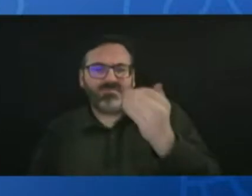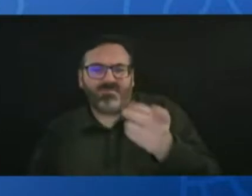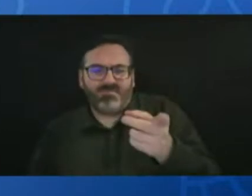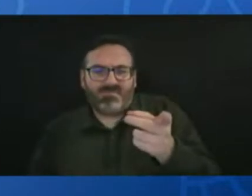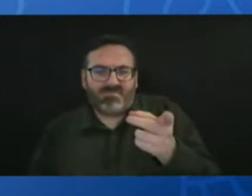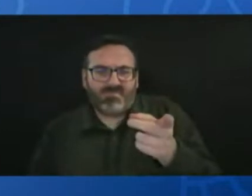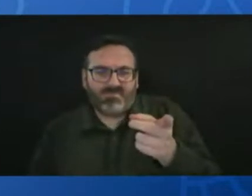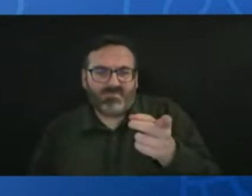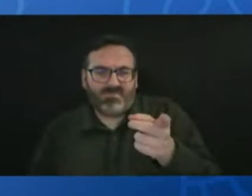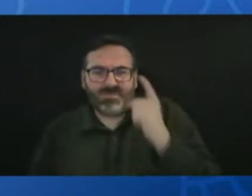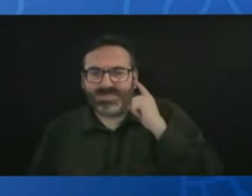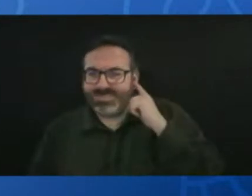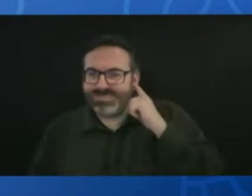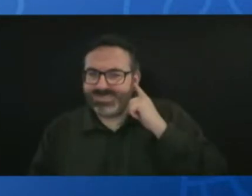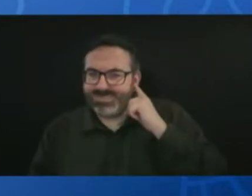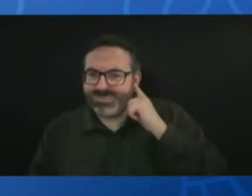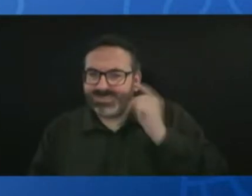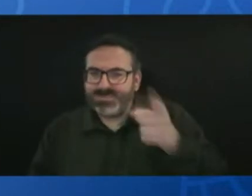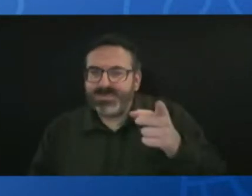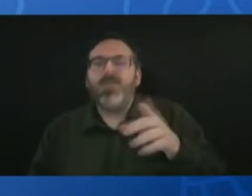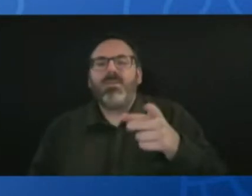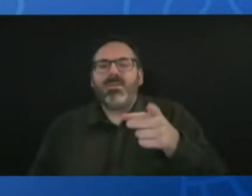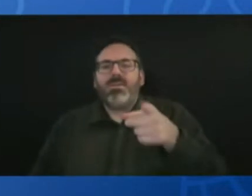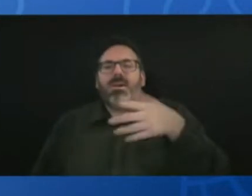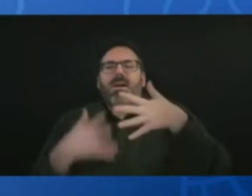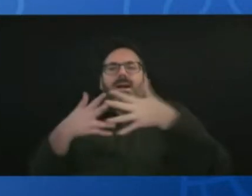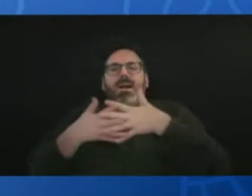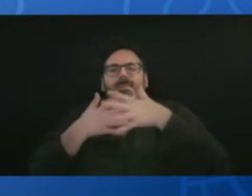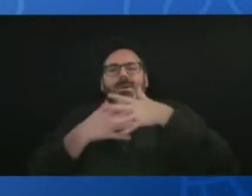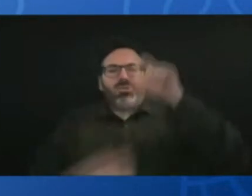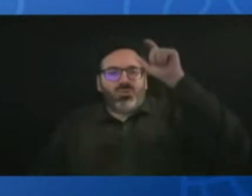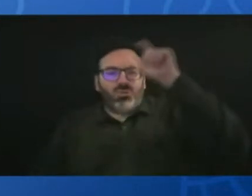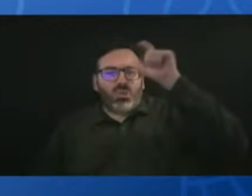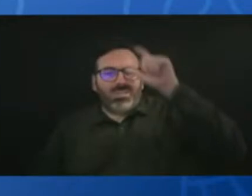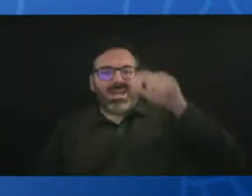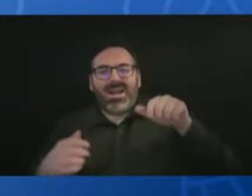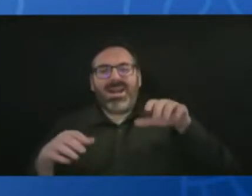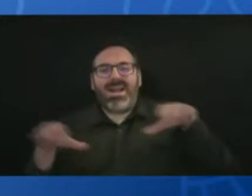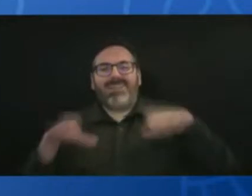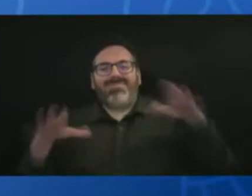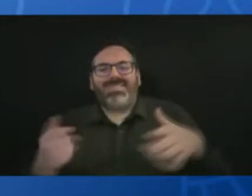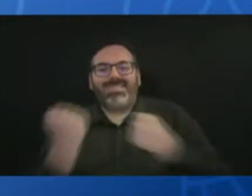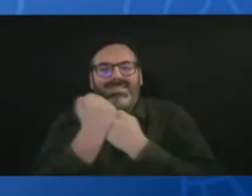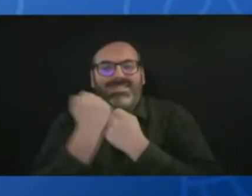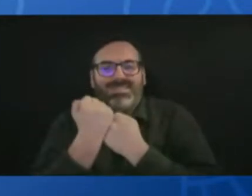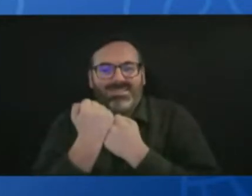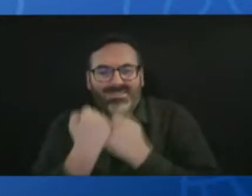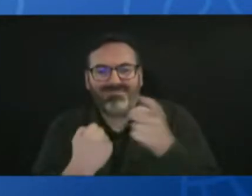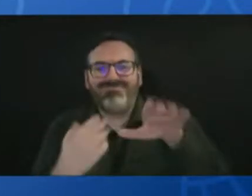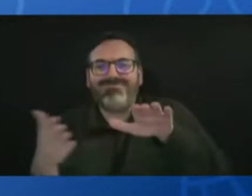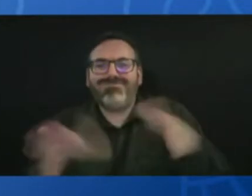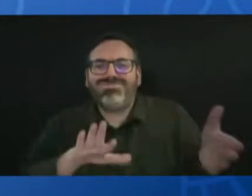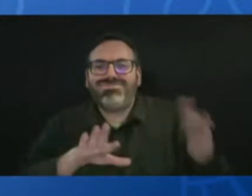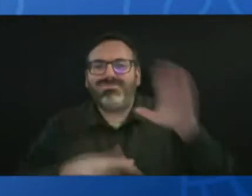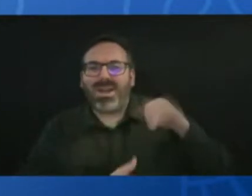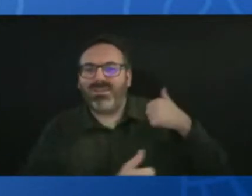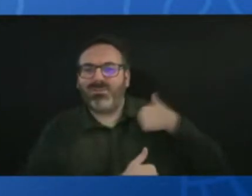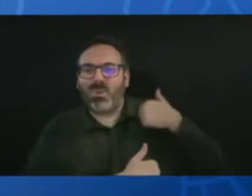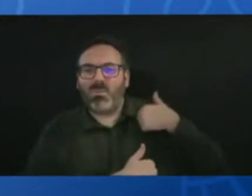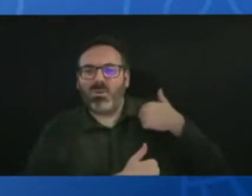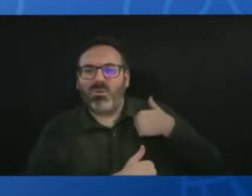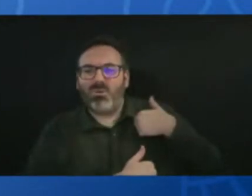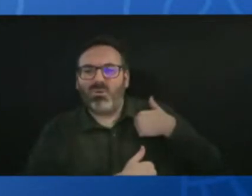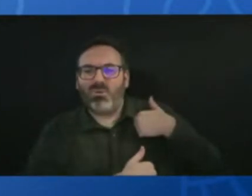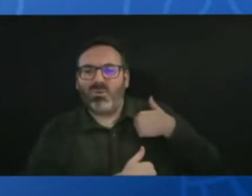Egi, who is an American Turkish activist, was killed by an Israeli soldier on September 6th in